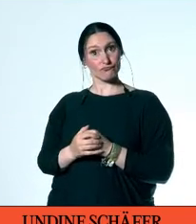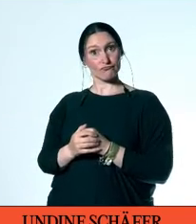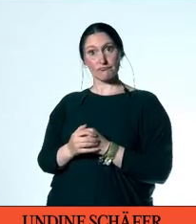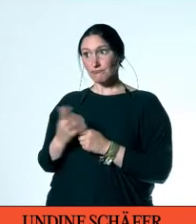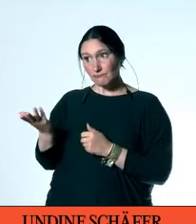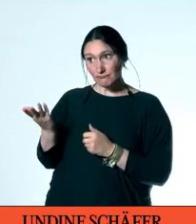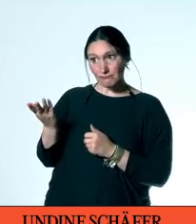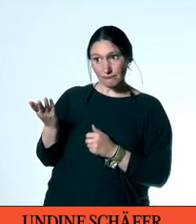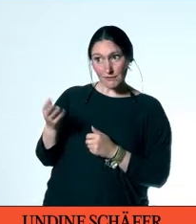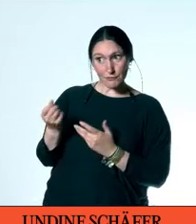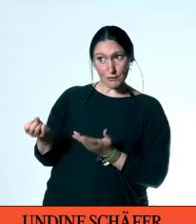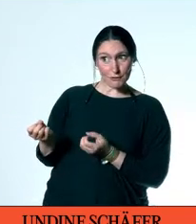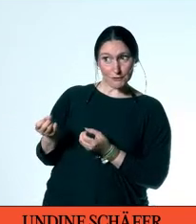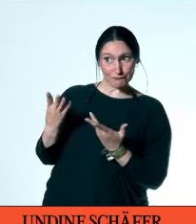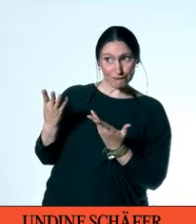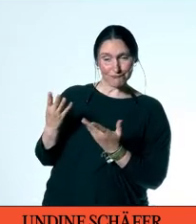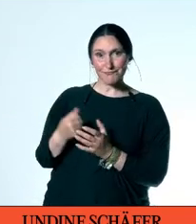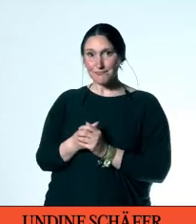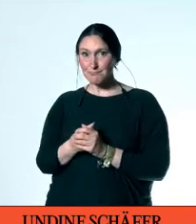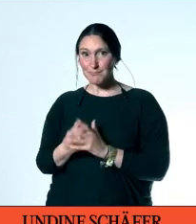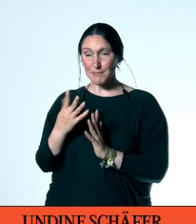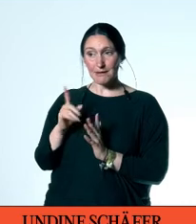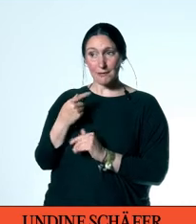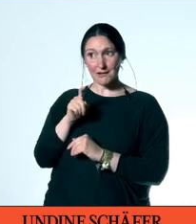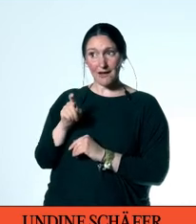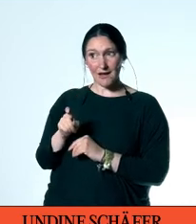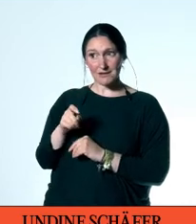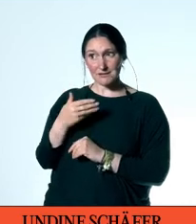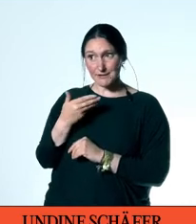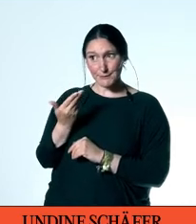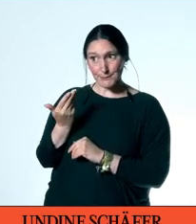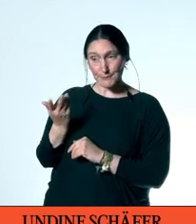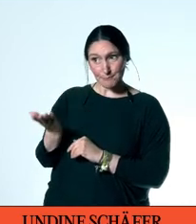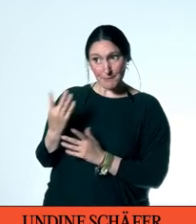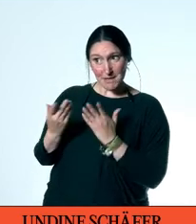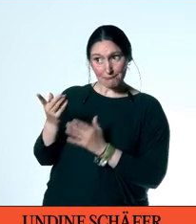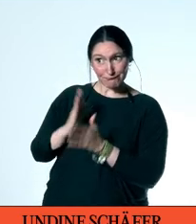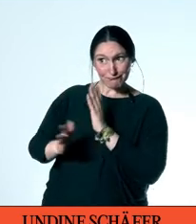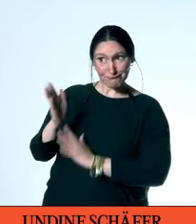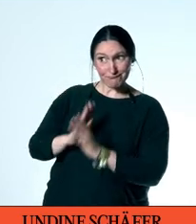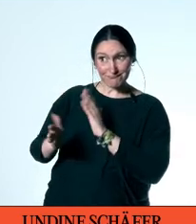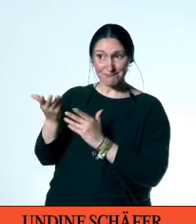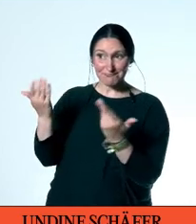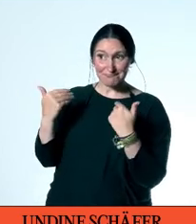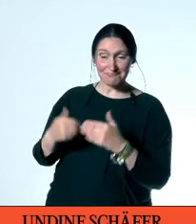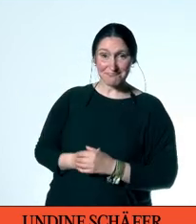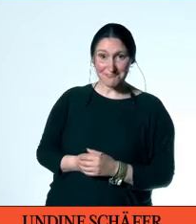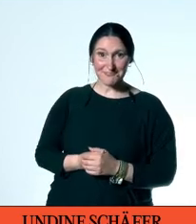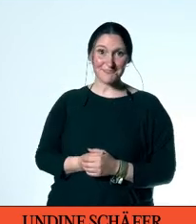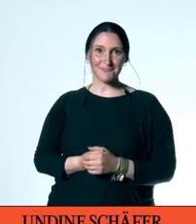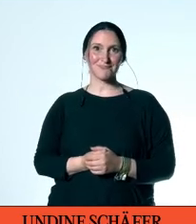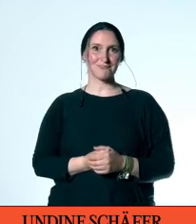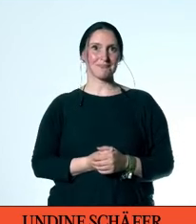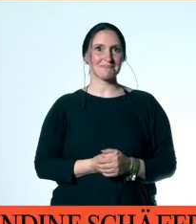to speak about that maybe würde ich gerne nochmal euch von FabSwag fragen, gibt es was, was ihr gerne noch ansprechen